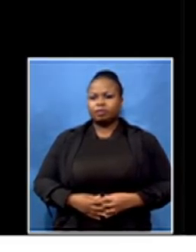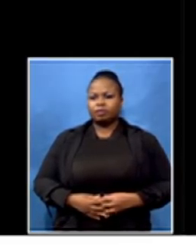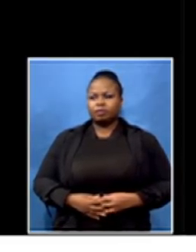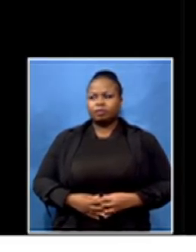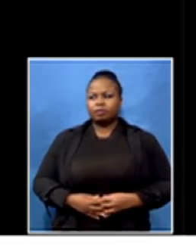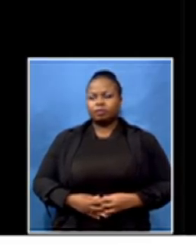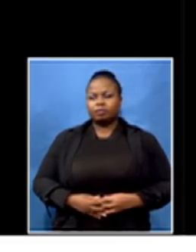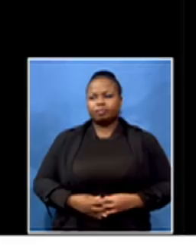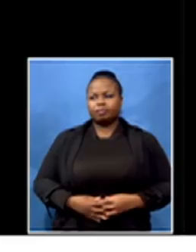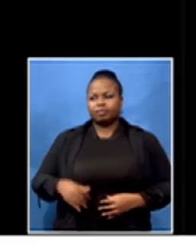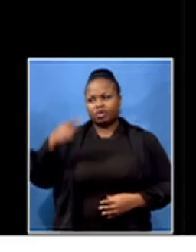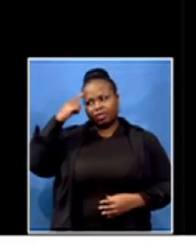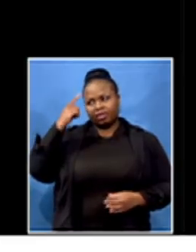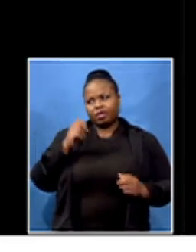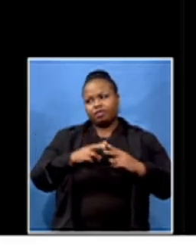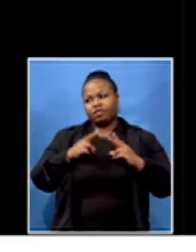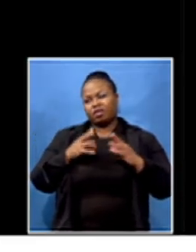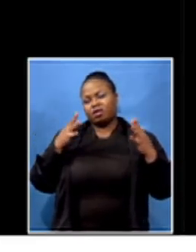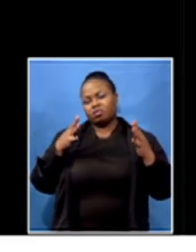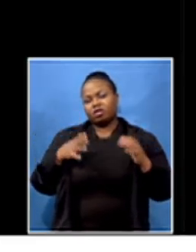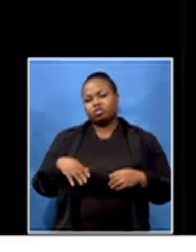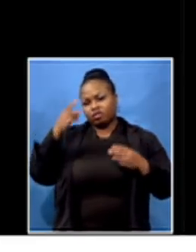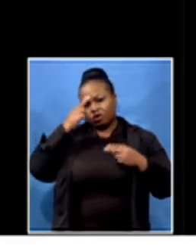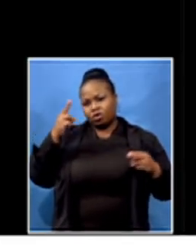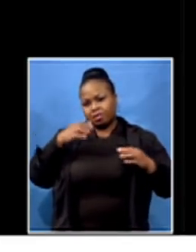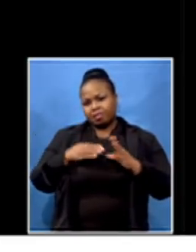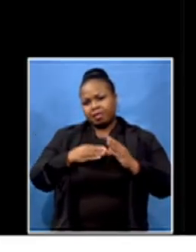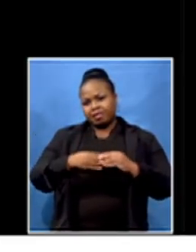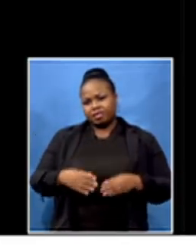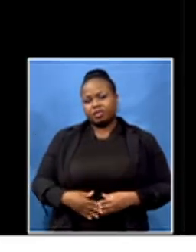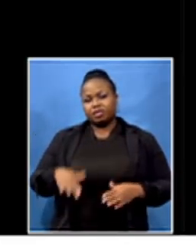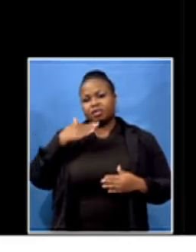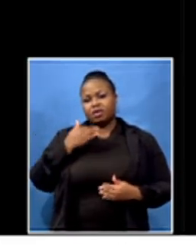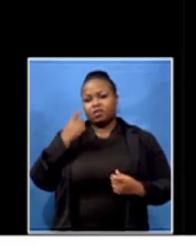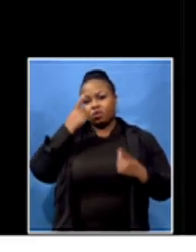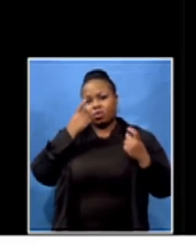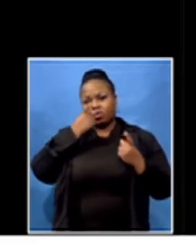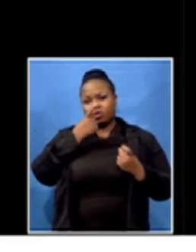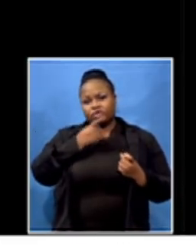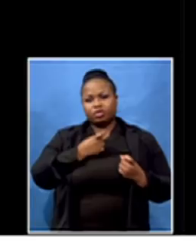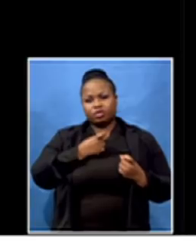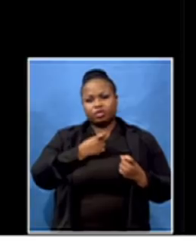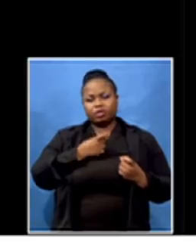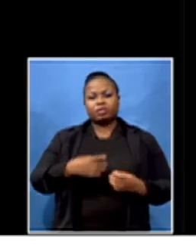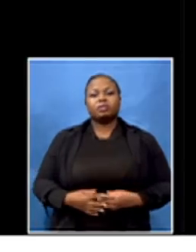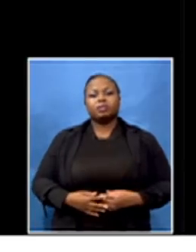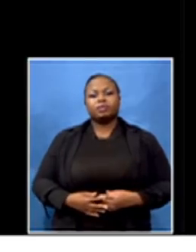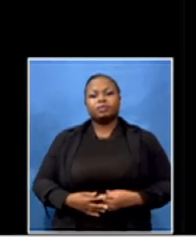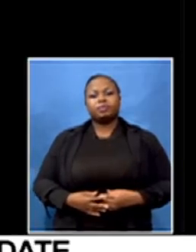Thank you very much, honorable members. Thank you for all the questions. And